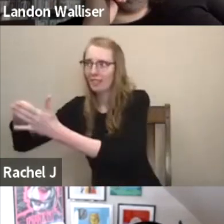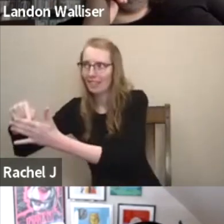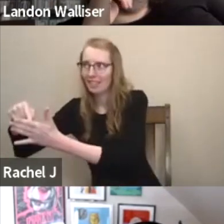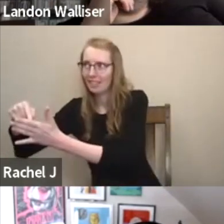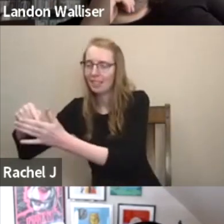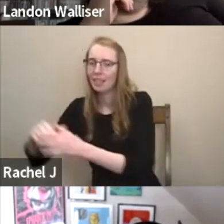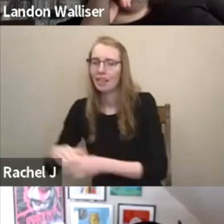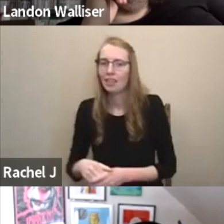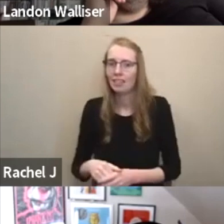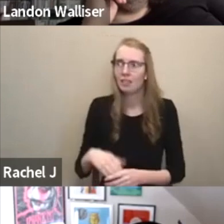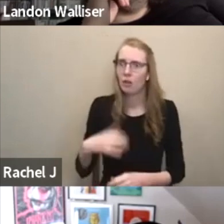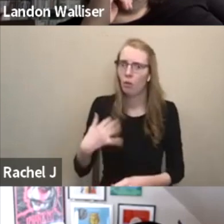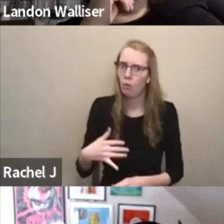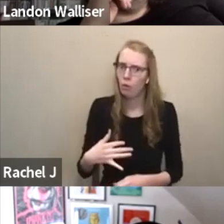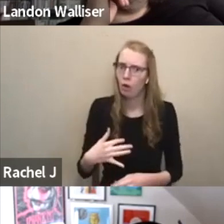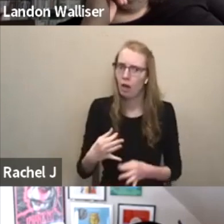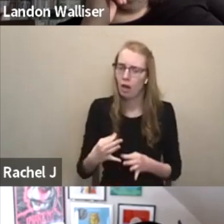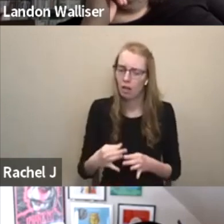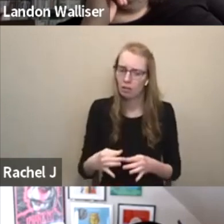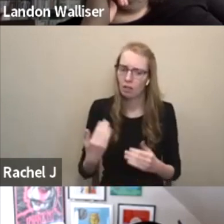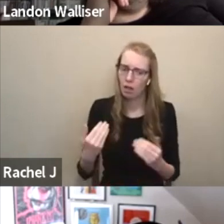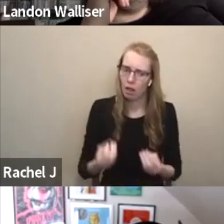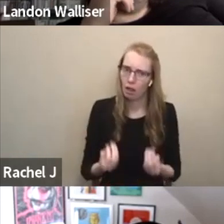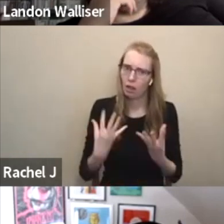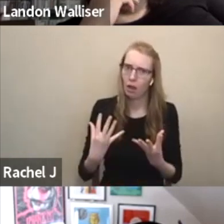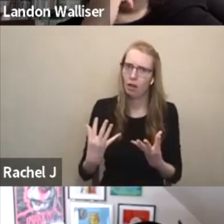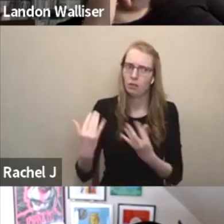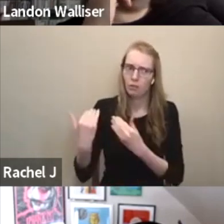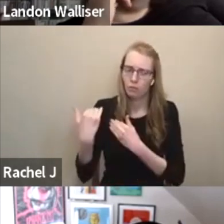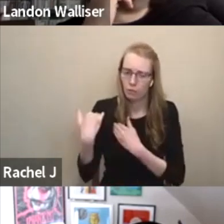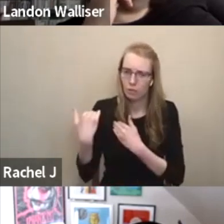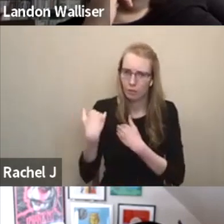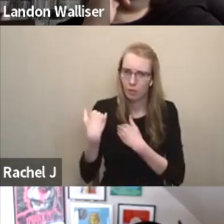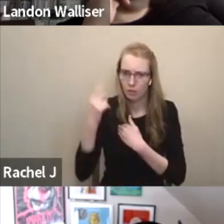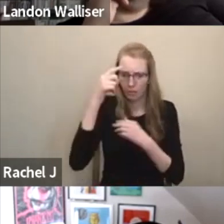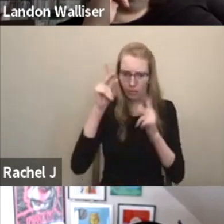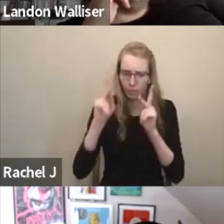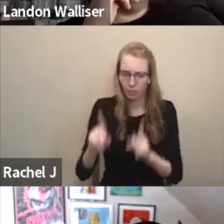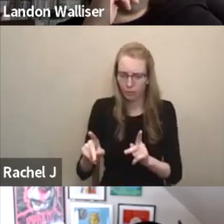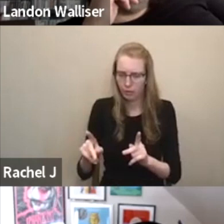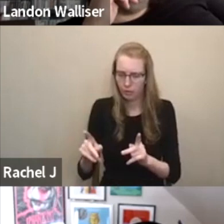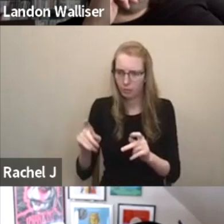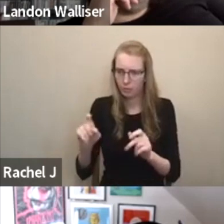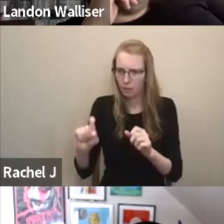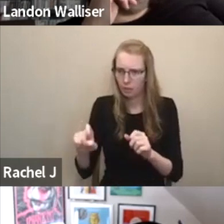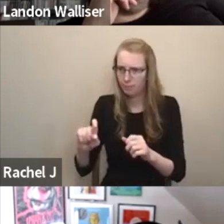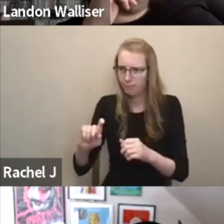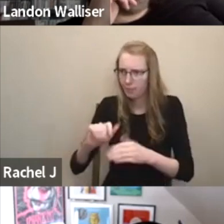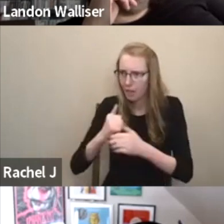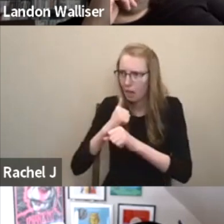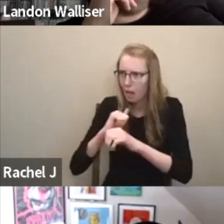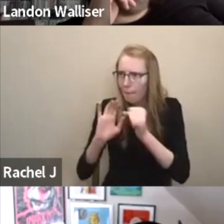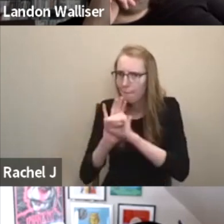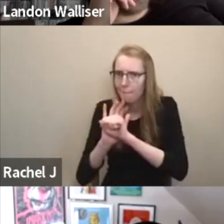season, whether it's on the air or on the stage, to also give your mind and attention and response